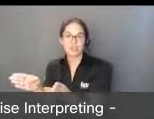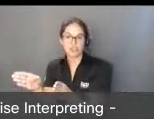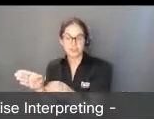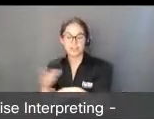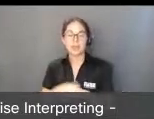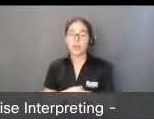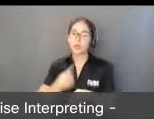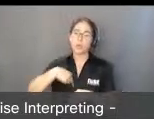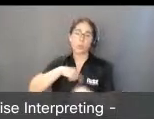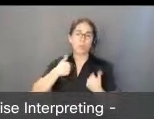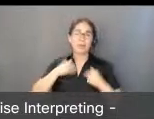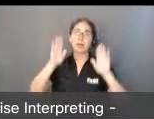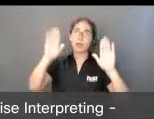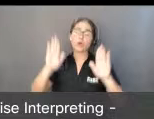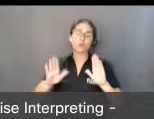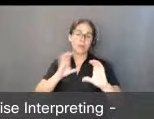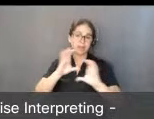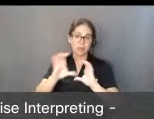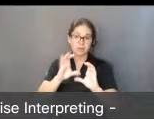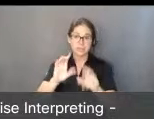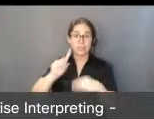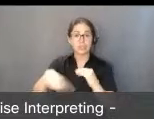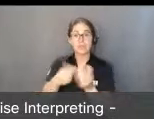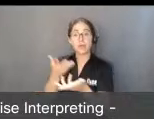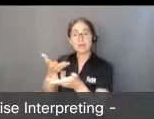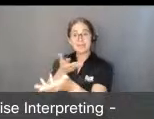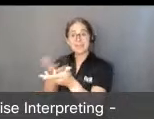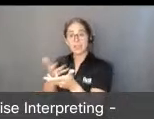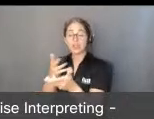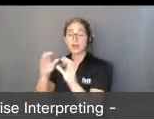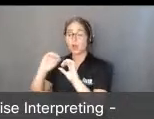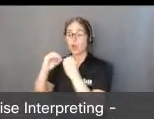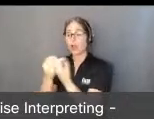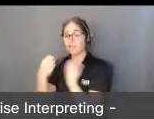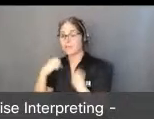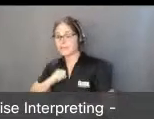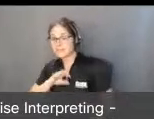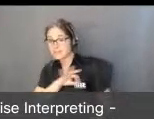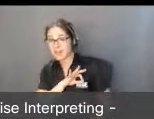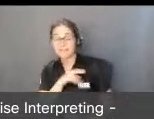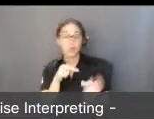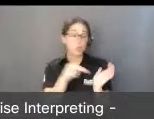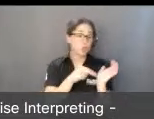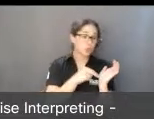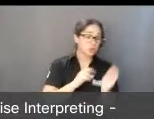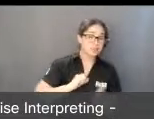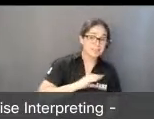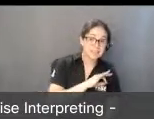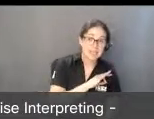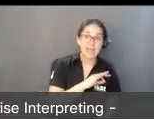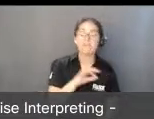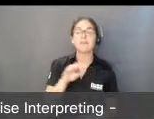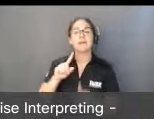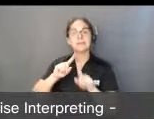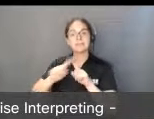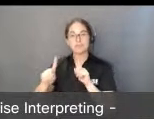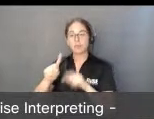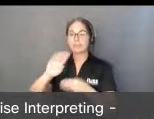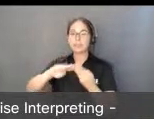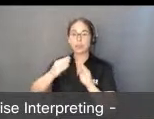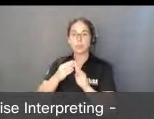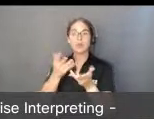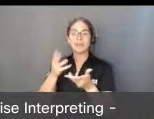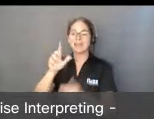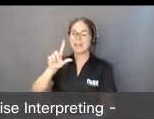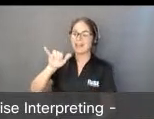had a great conversation about engaging the office staff, engaging the health assistants, engaging the nurses, the district community liaisons,